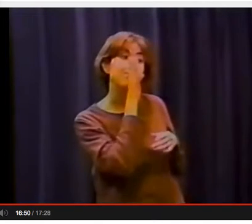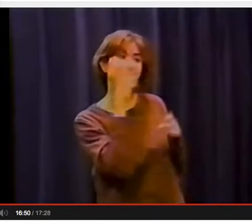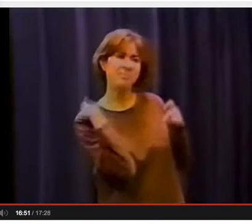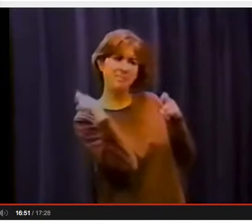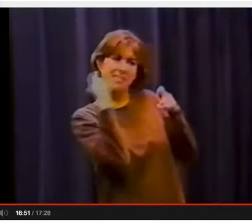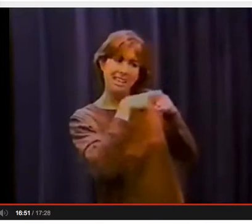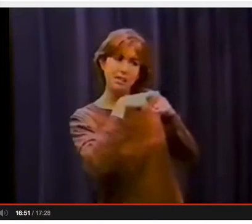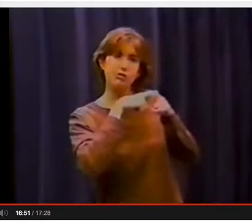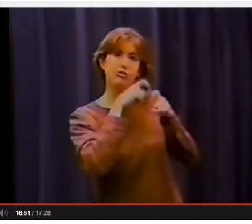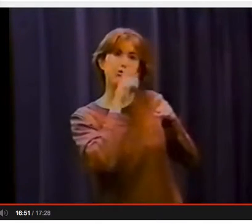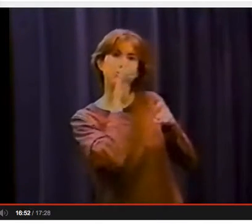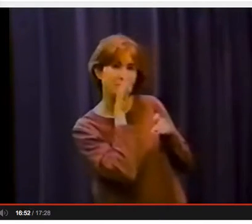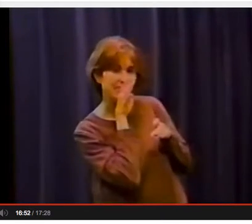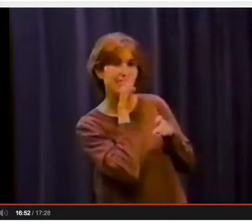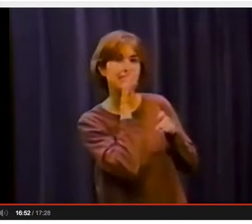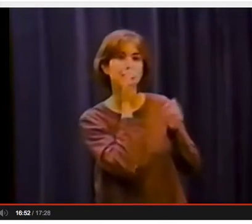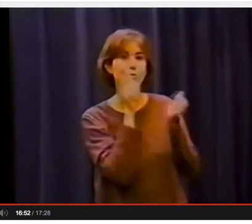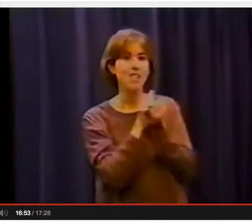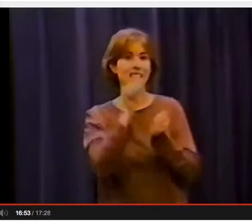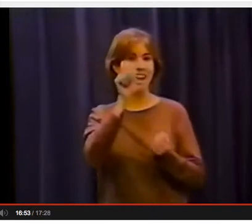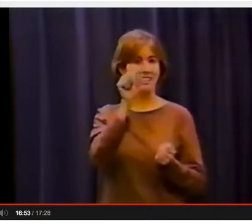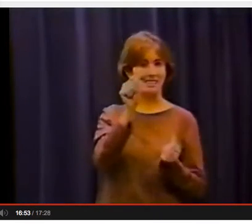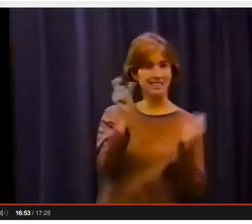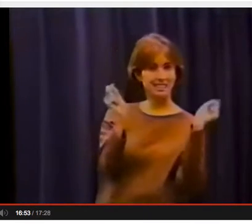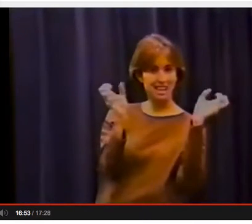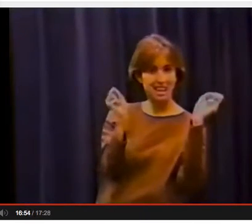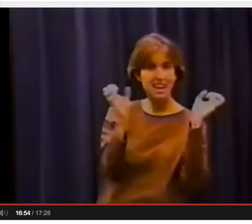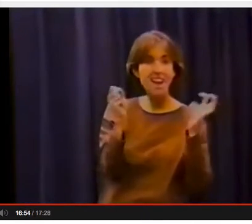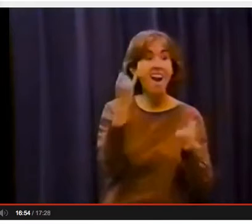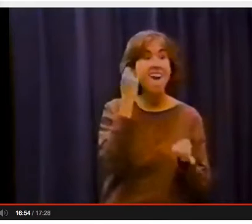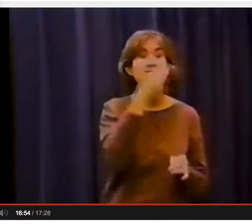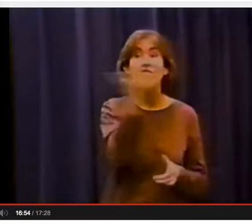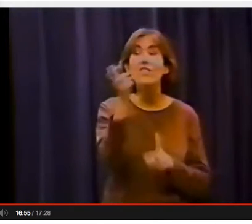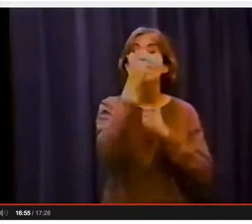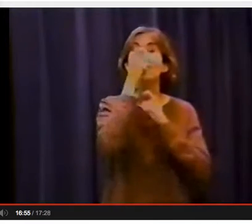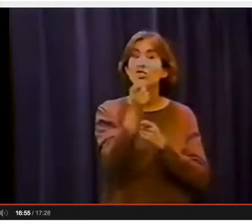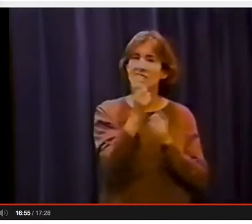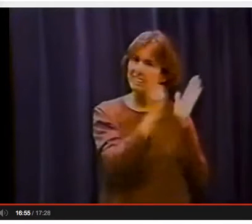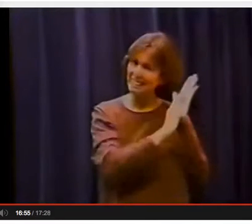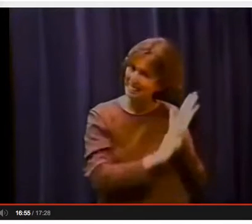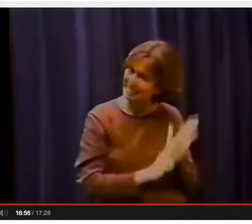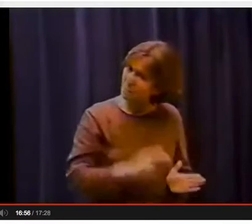If you want, you can sign this Spanish petition, Spanish speaking to